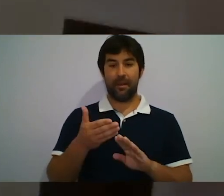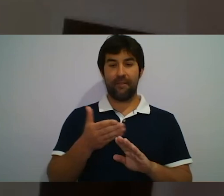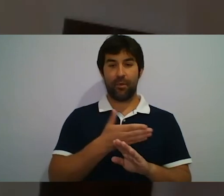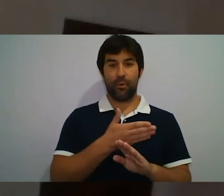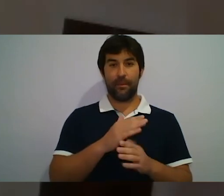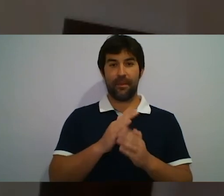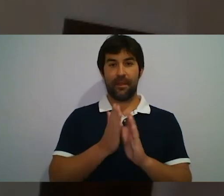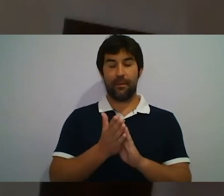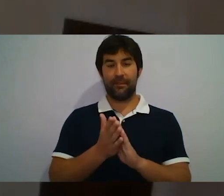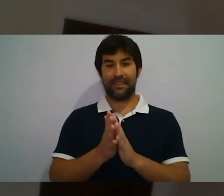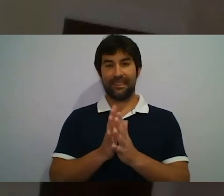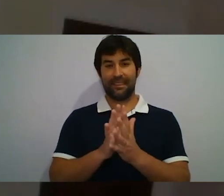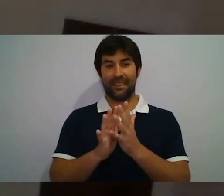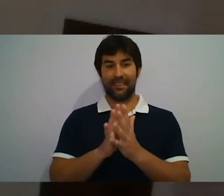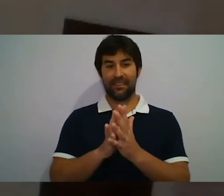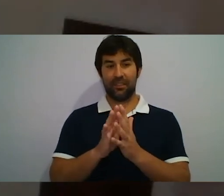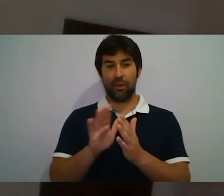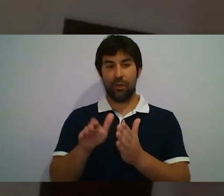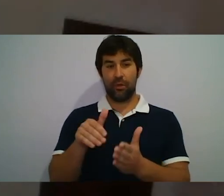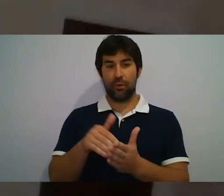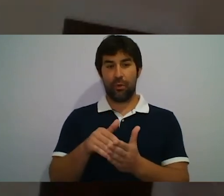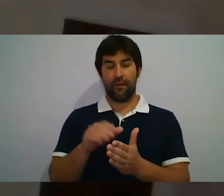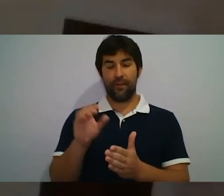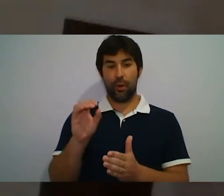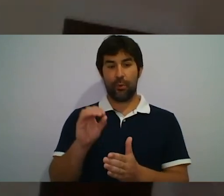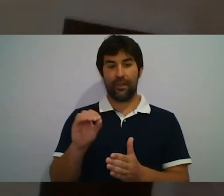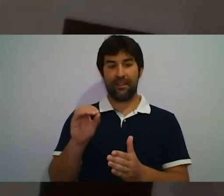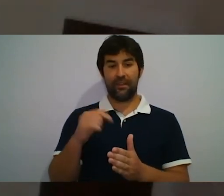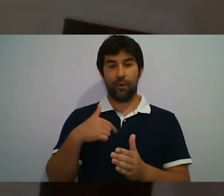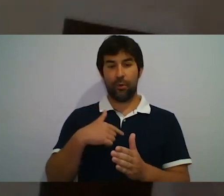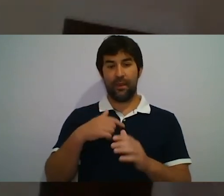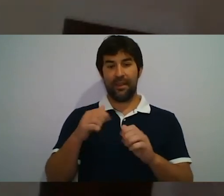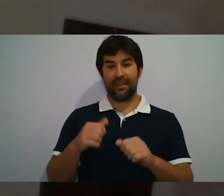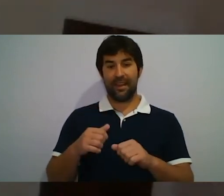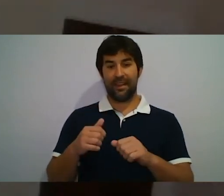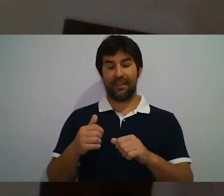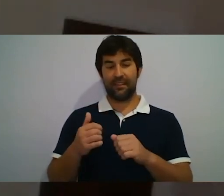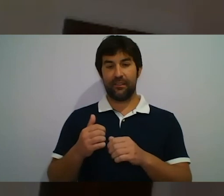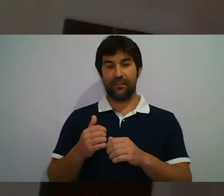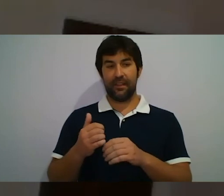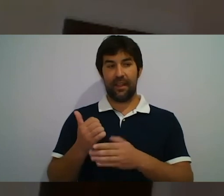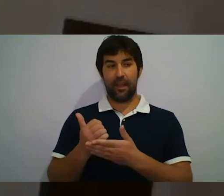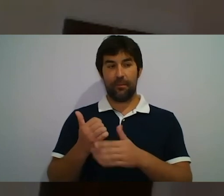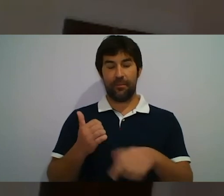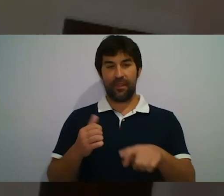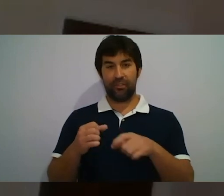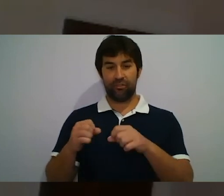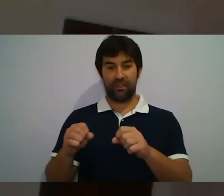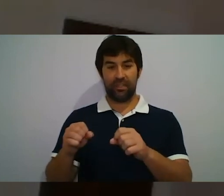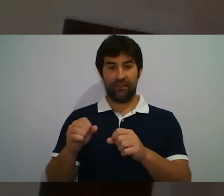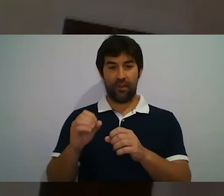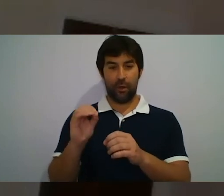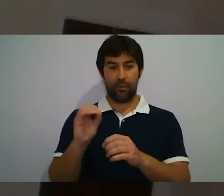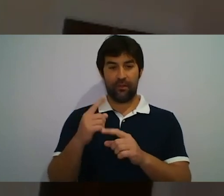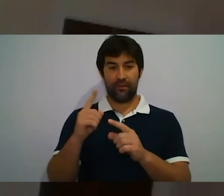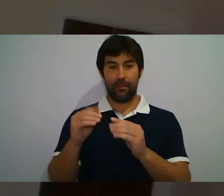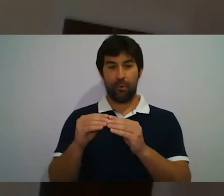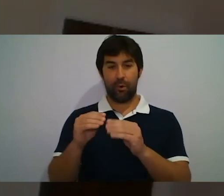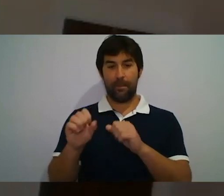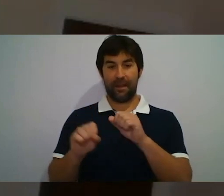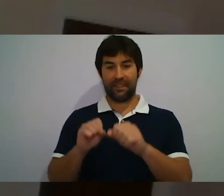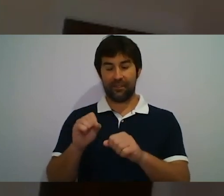responsive to community input. But Director Ricks, I don't know if there's anything you wanted to add that may be specific to the 2021 traffic calming